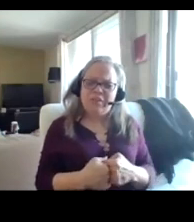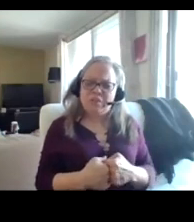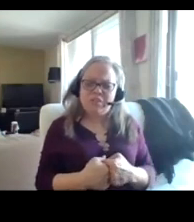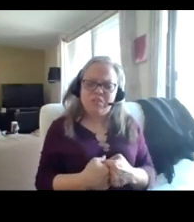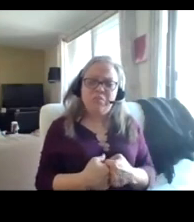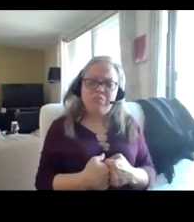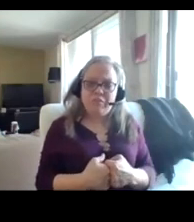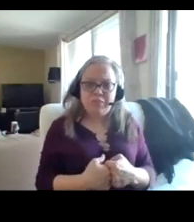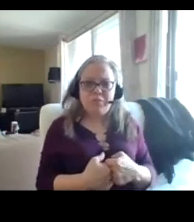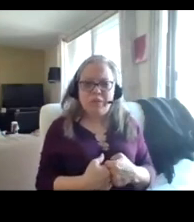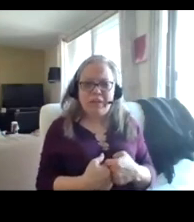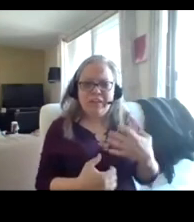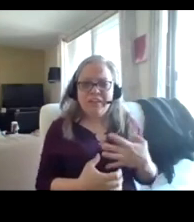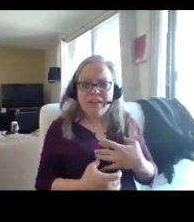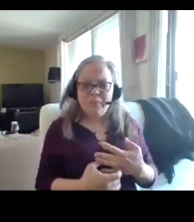respiratory